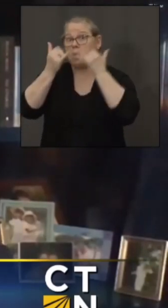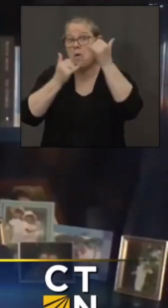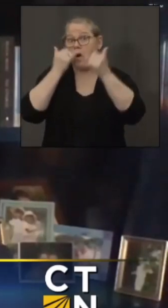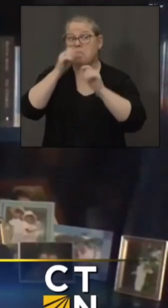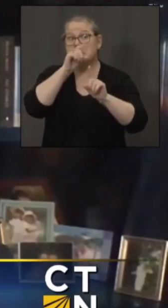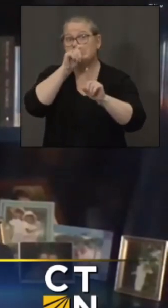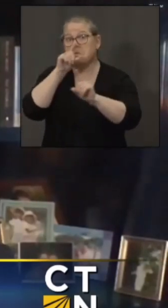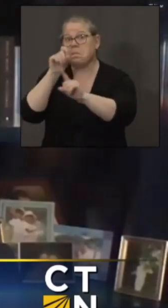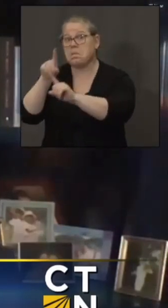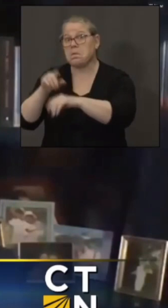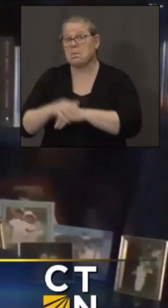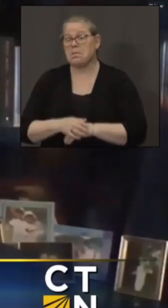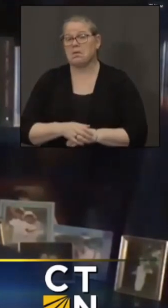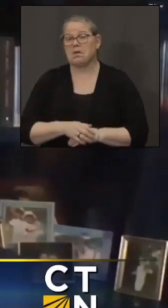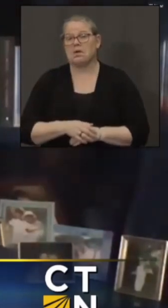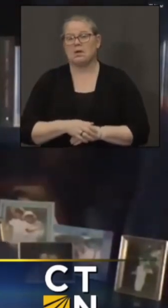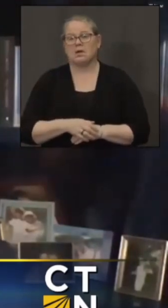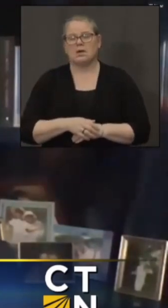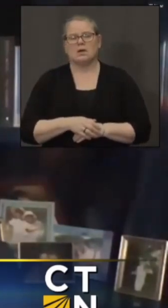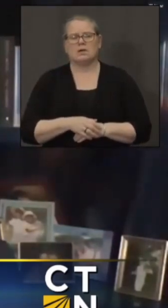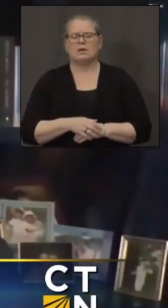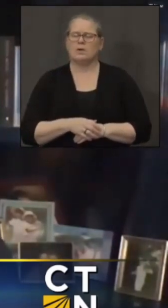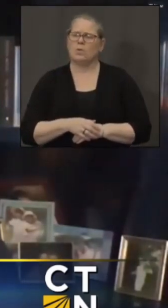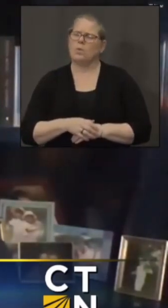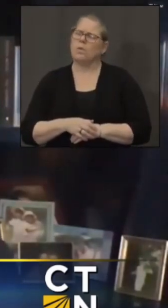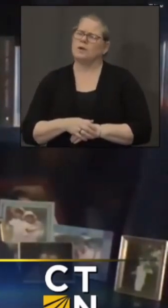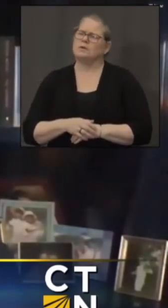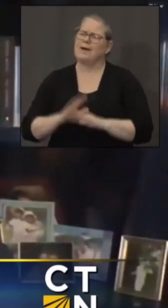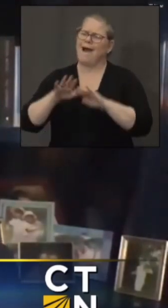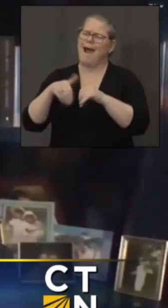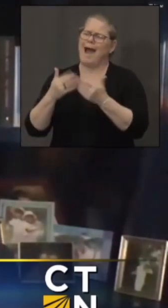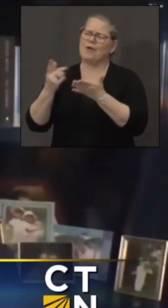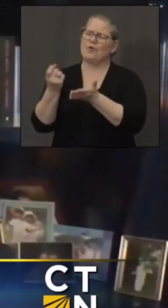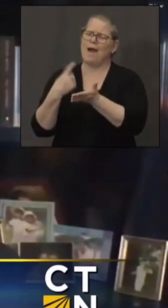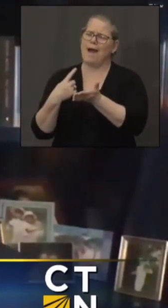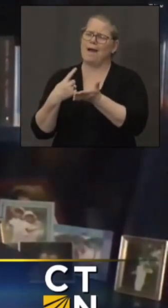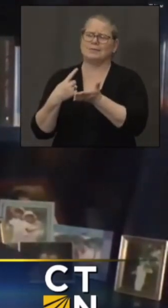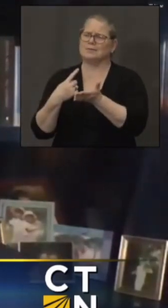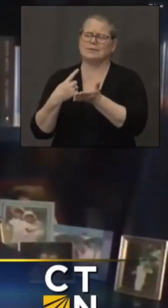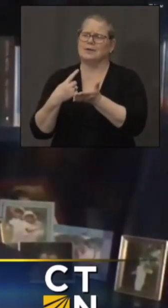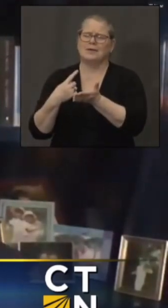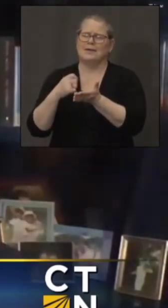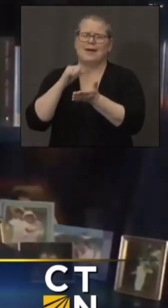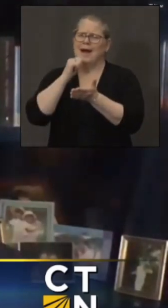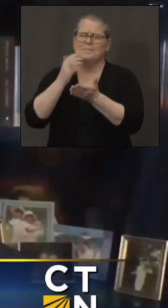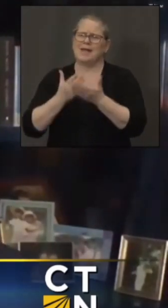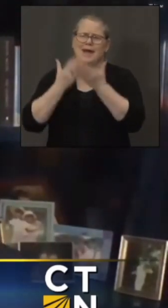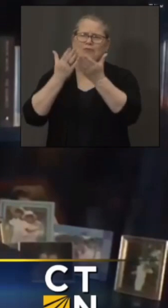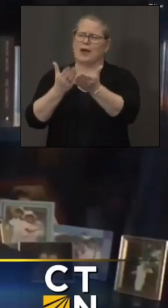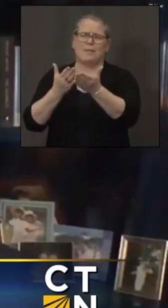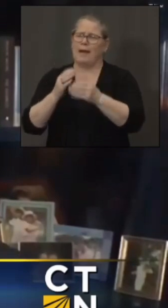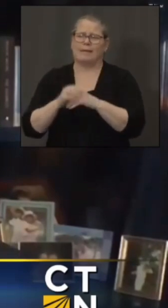neighbors? Well, the way you asked the question, I'm not recommending you sit around ratting out your